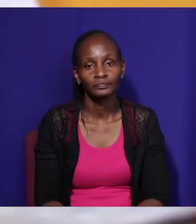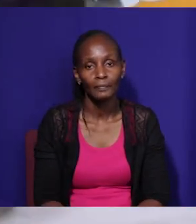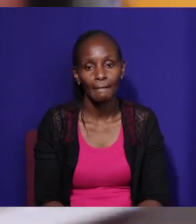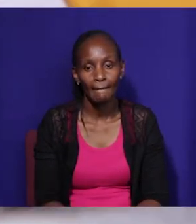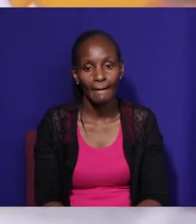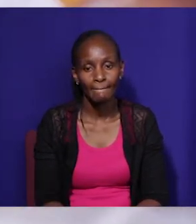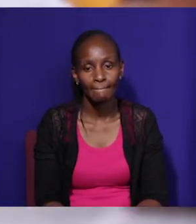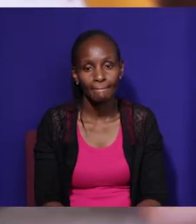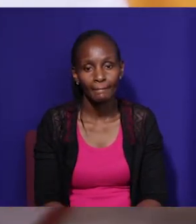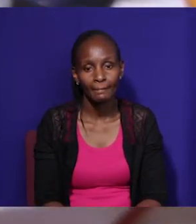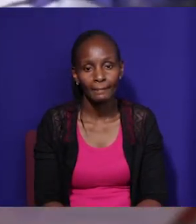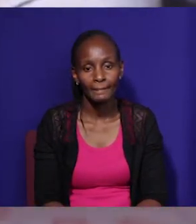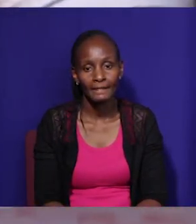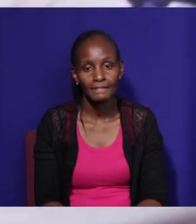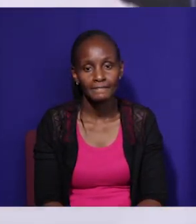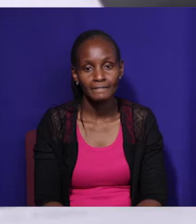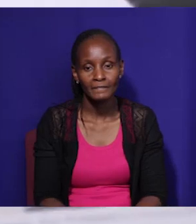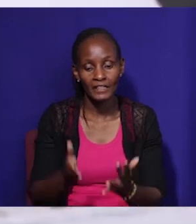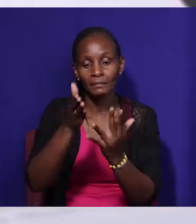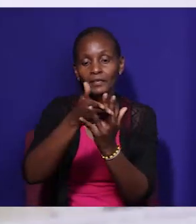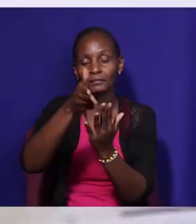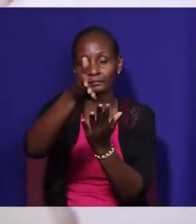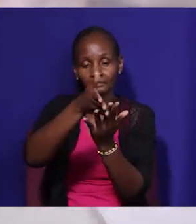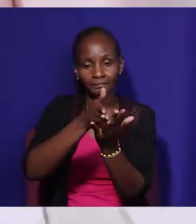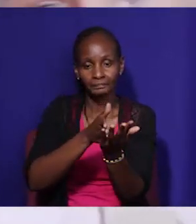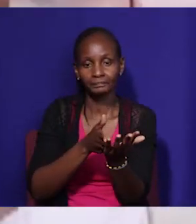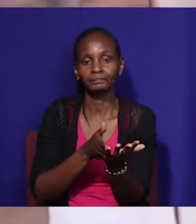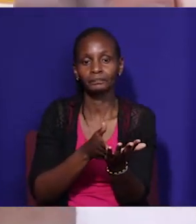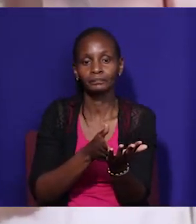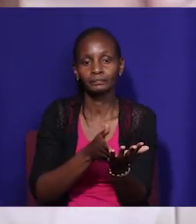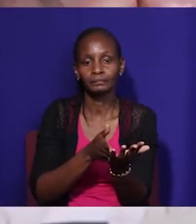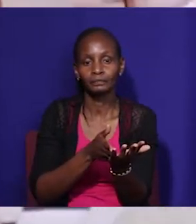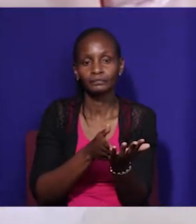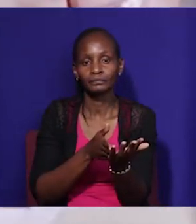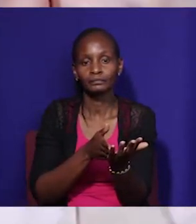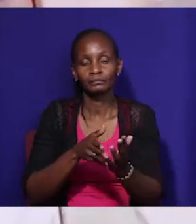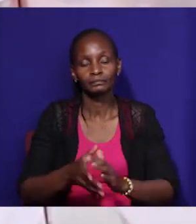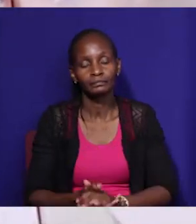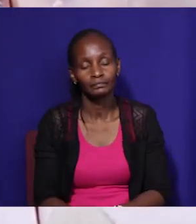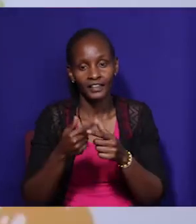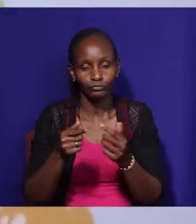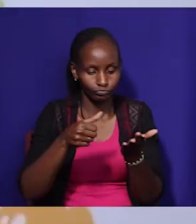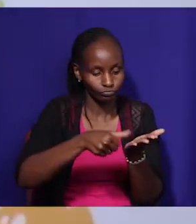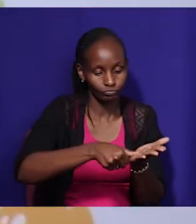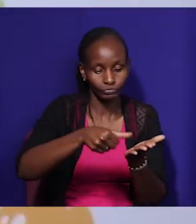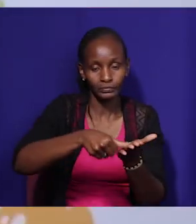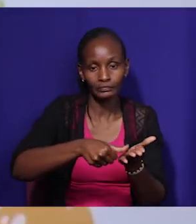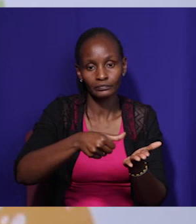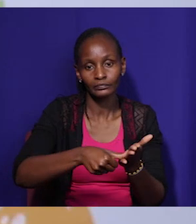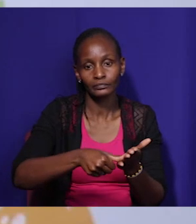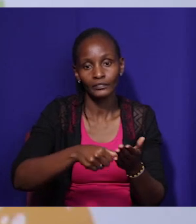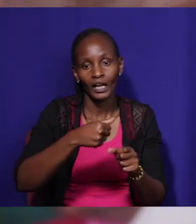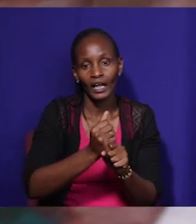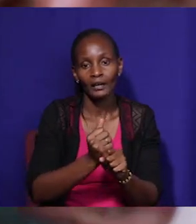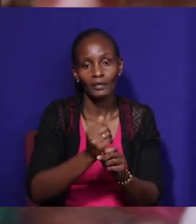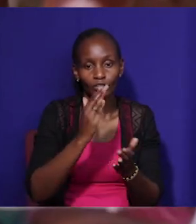So there I am. I have put my glue on the line. Just that. It's enough. So I make sure I pick